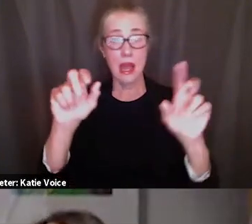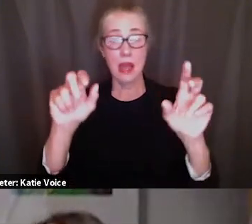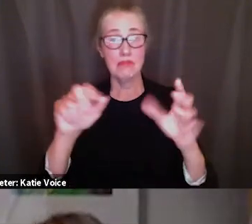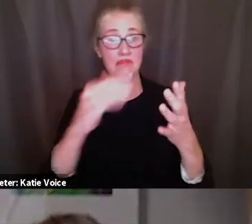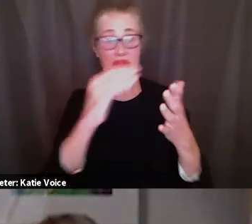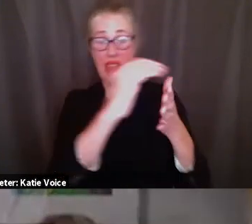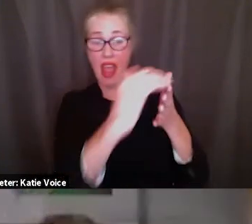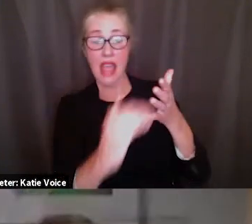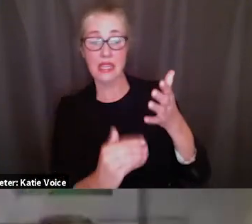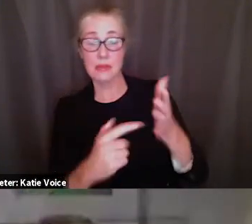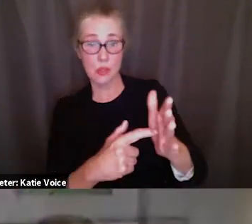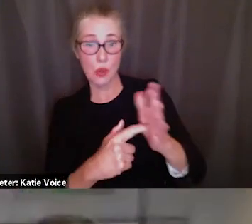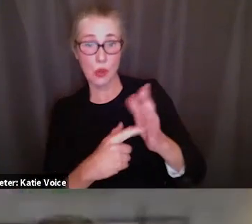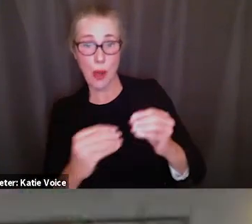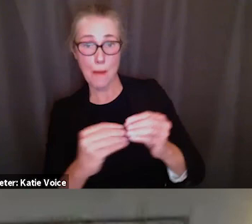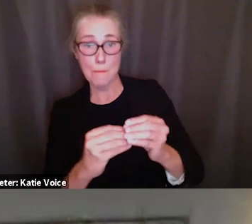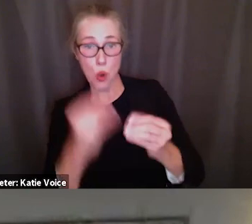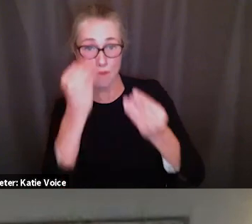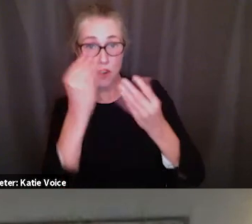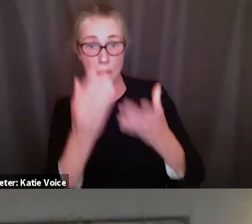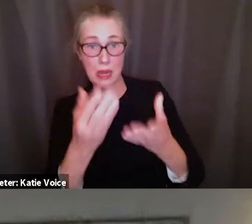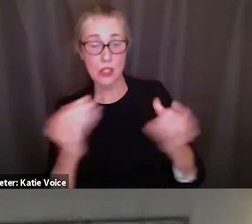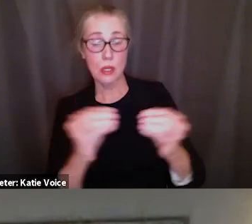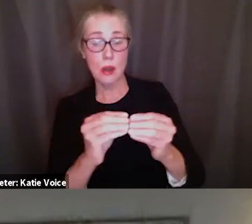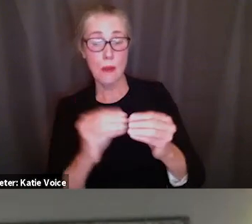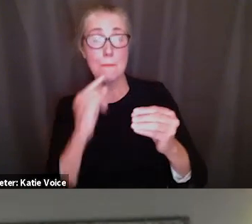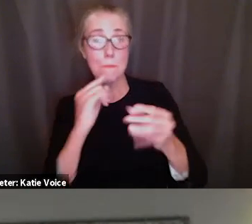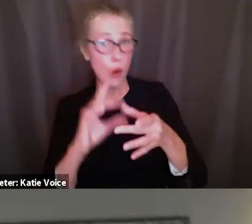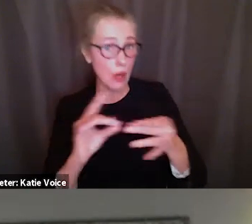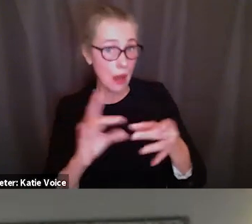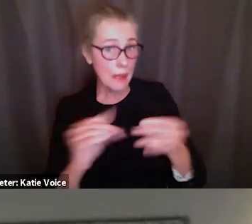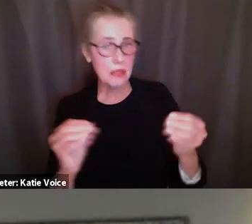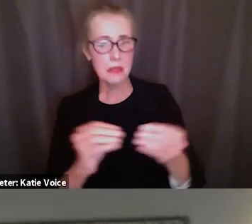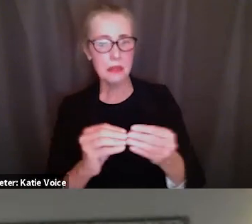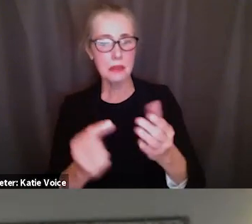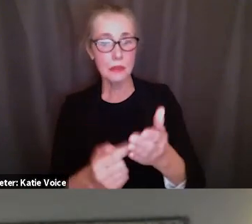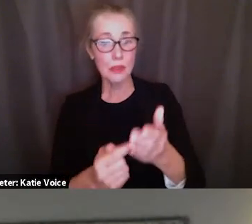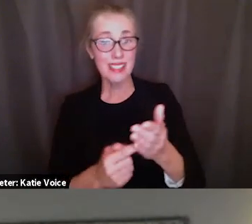more information, comments, or discussion?